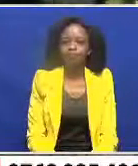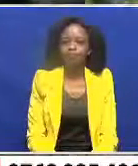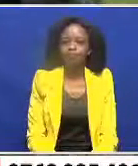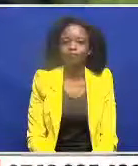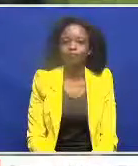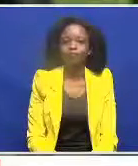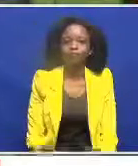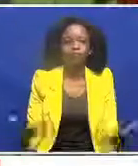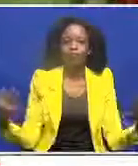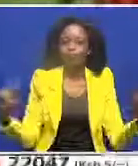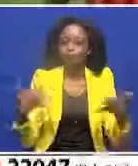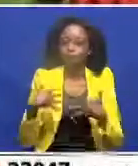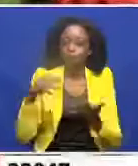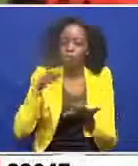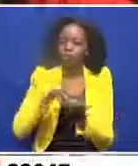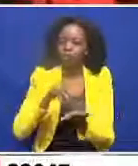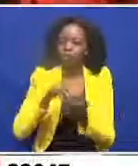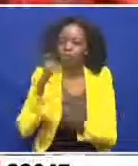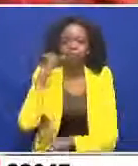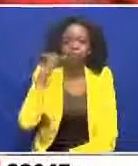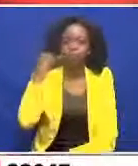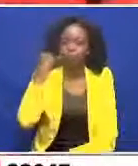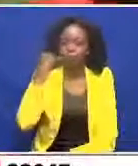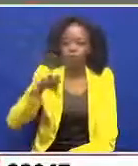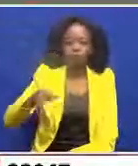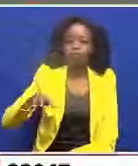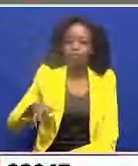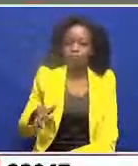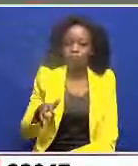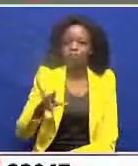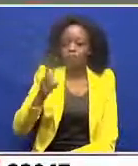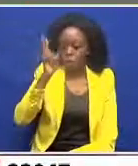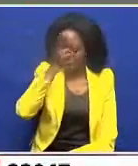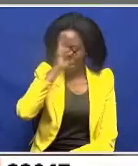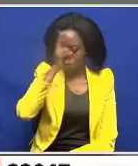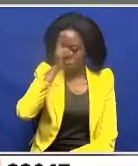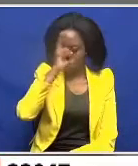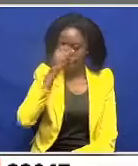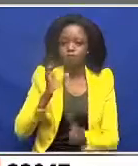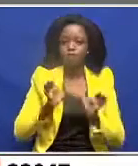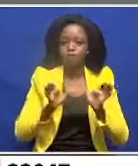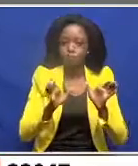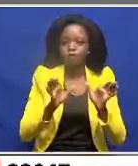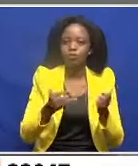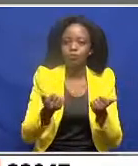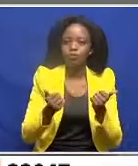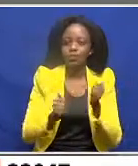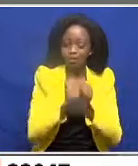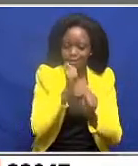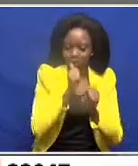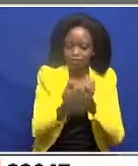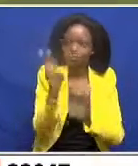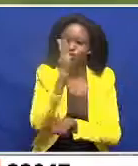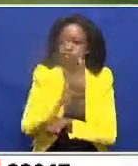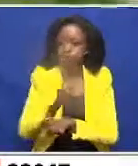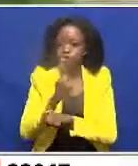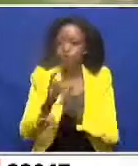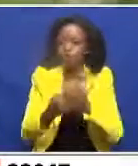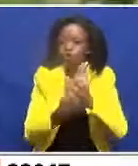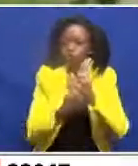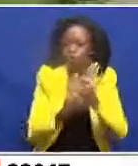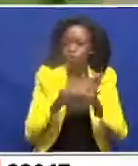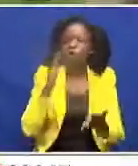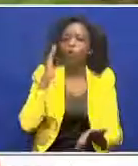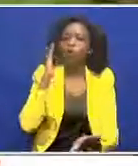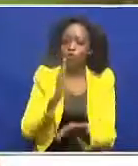In a bizarre incident in Nakuru County, the police have been forced to turn to science in determining the